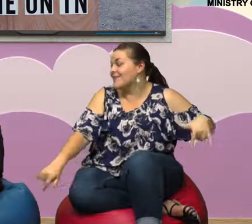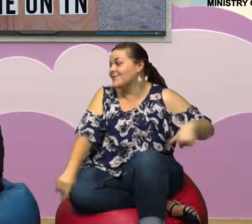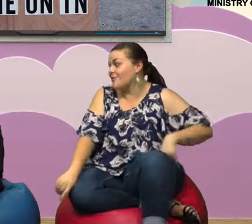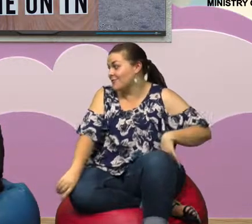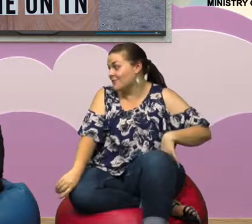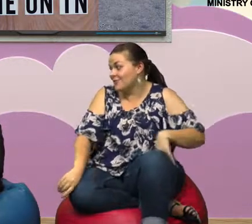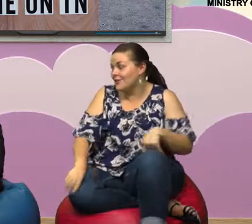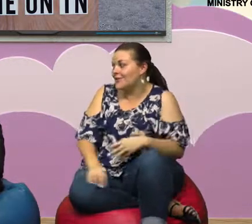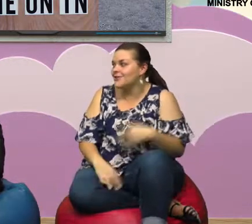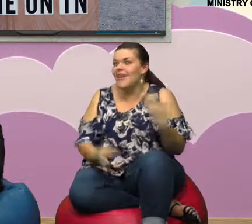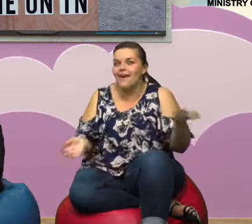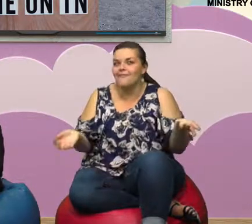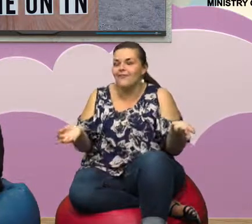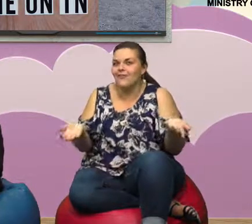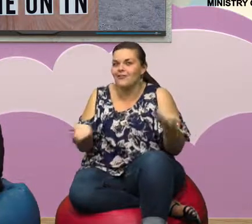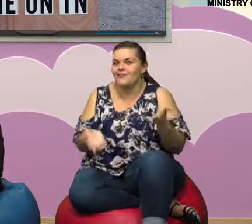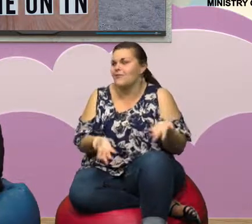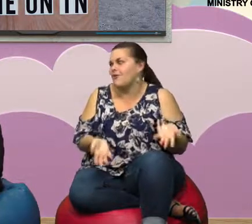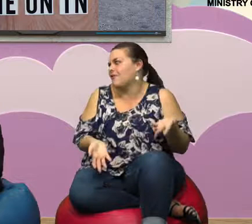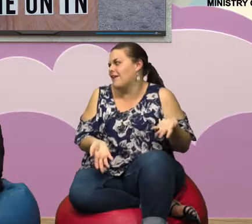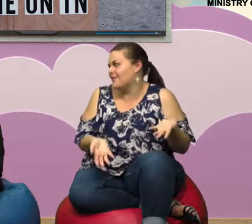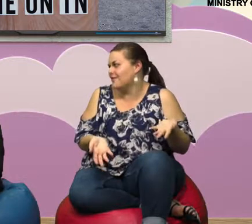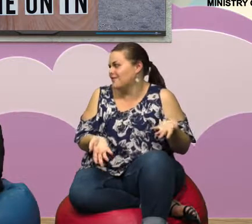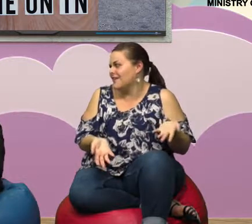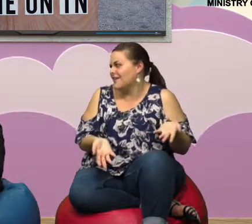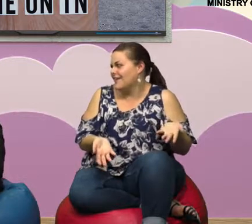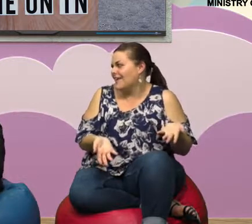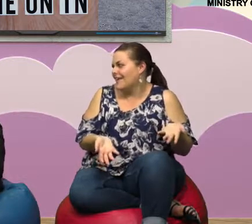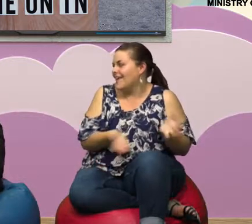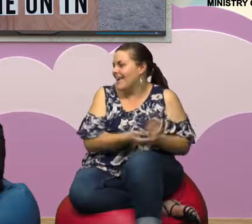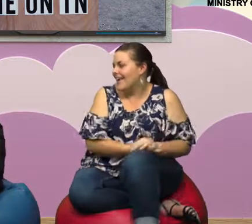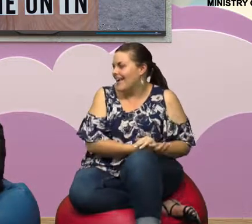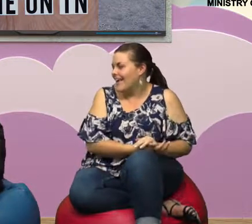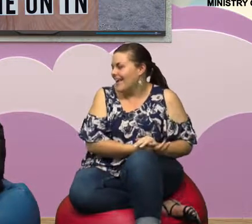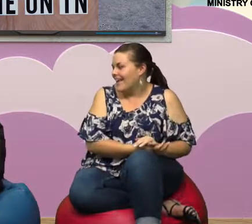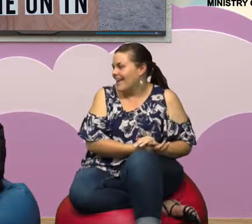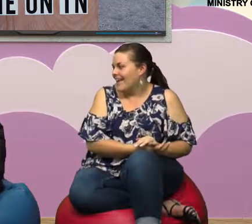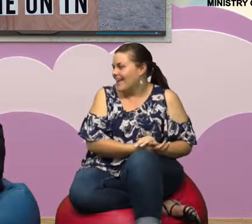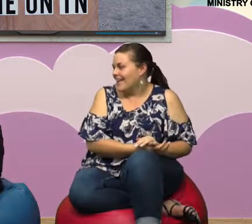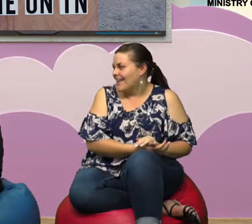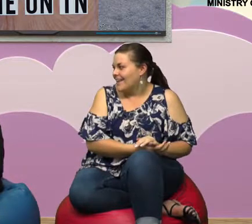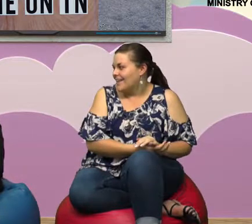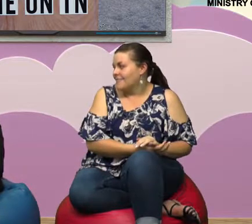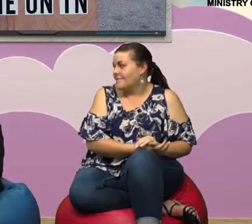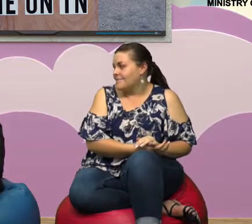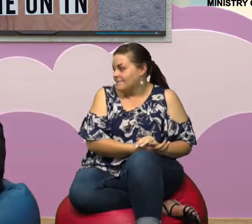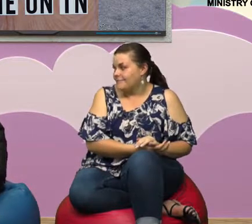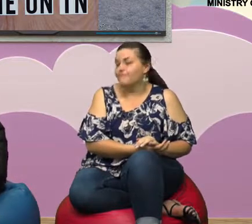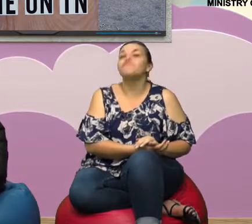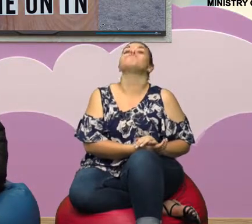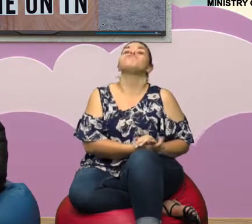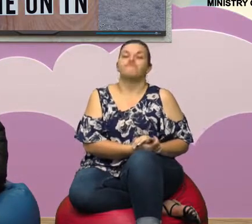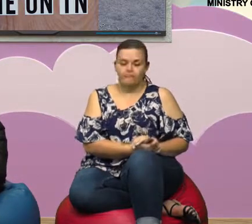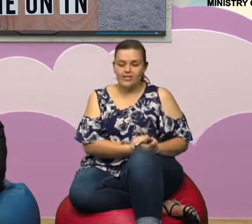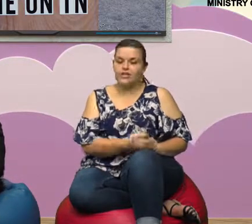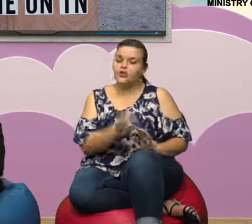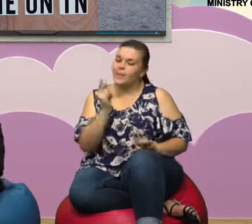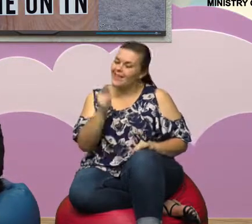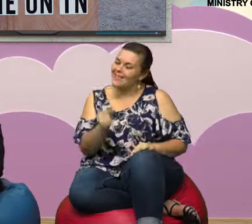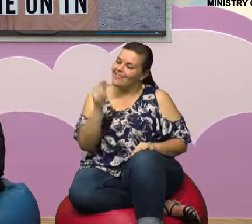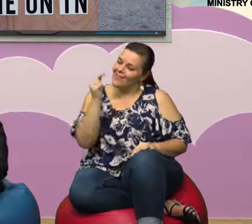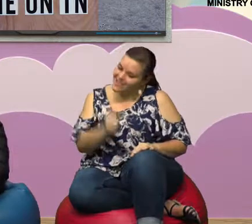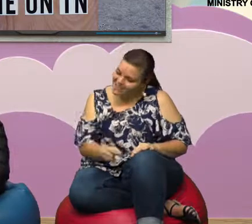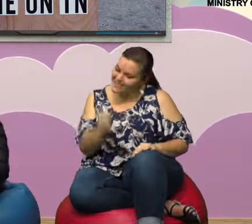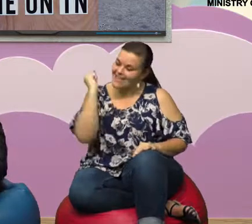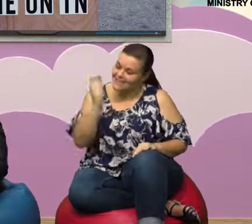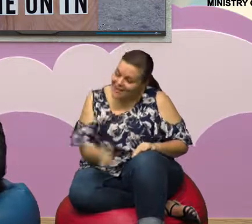I think that's so cool. So you can literally have class in your own language. In your own language. Ministry of Education. They're doing